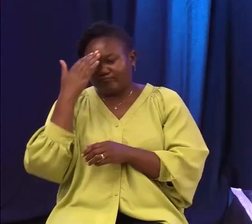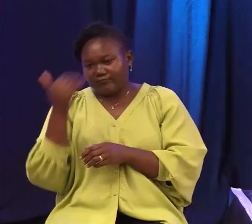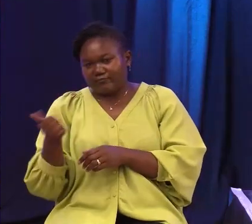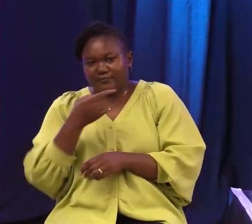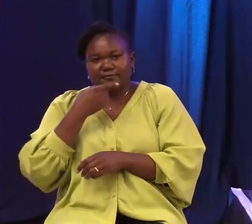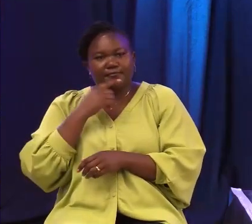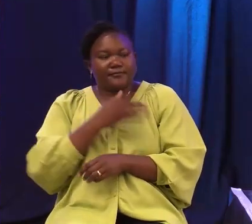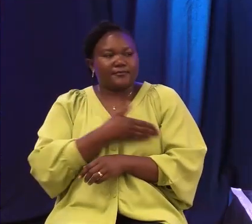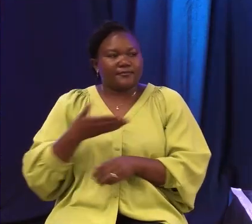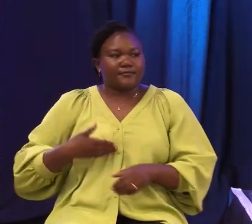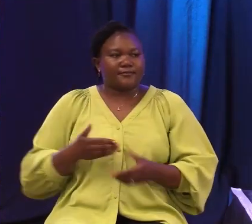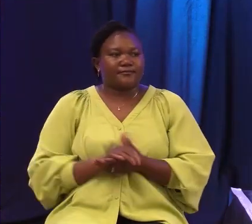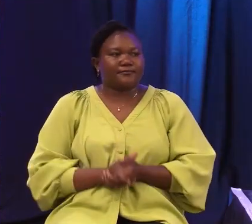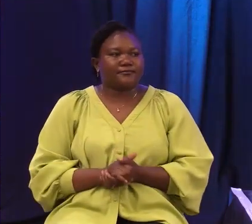gentlemen.